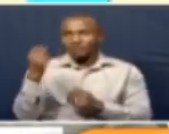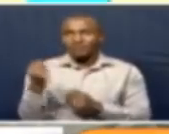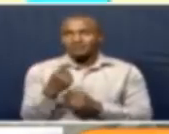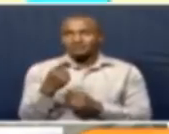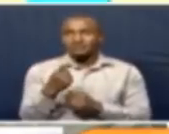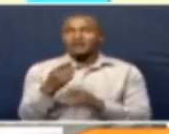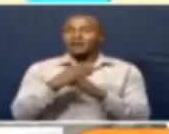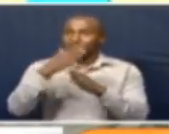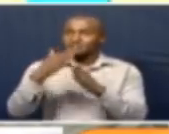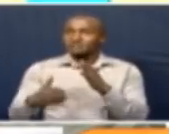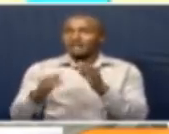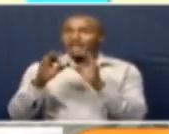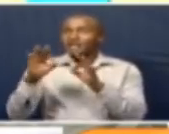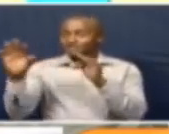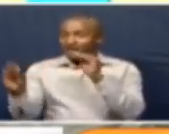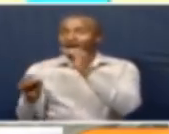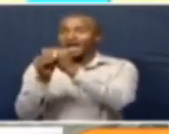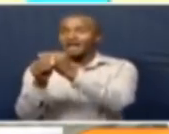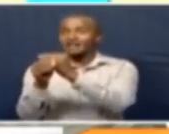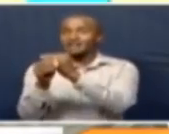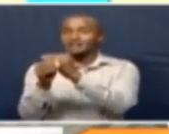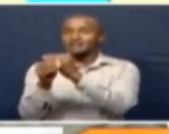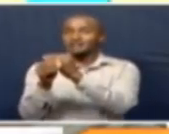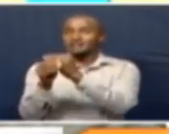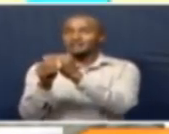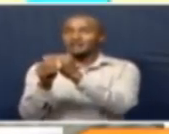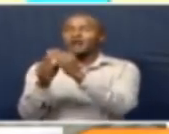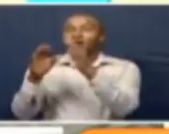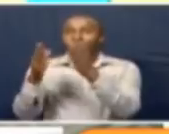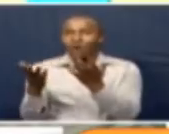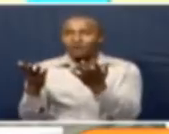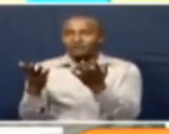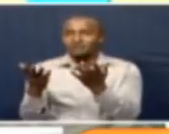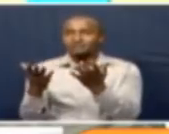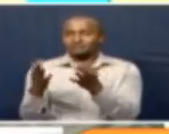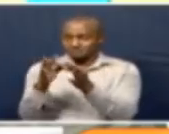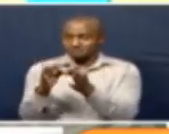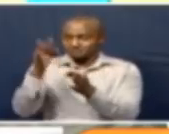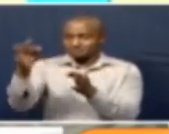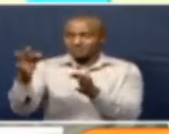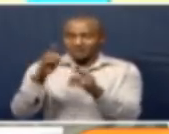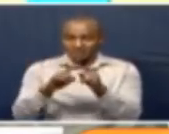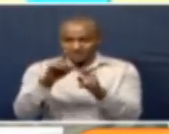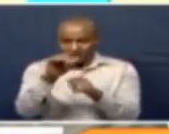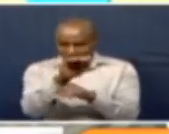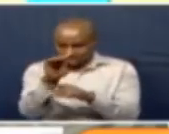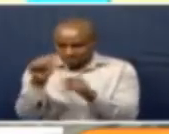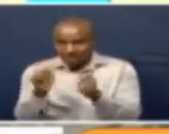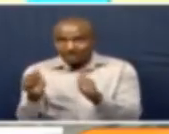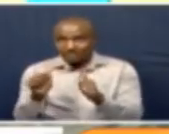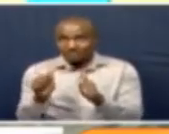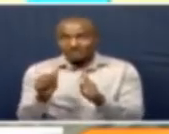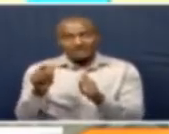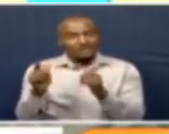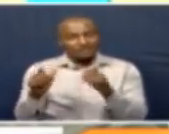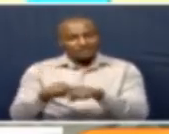it ends there. Any other subsequent use of that image or maybe an extension of that contract without your authorization, it's a violation of your